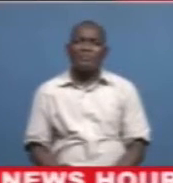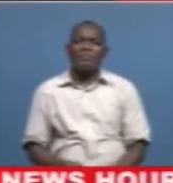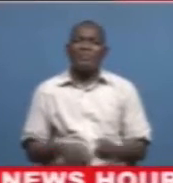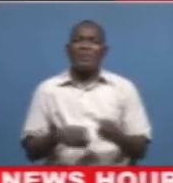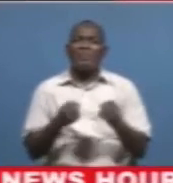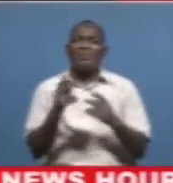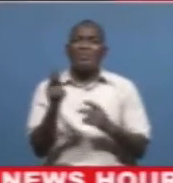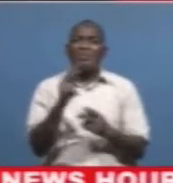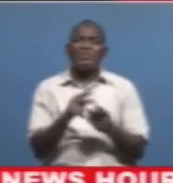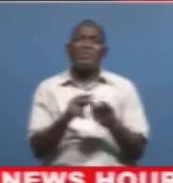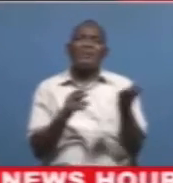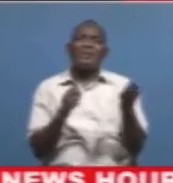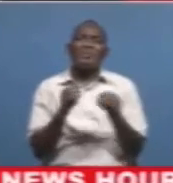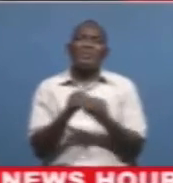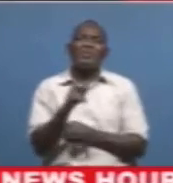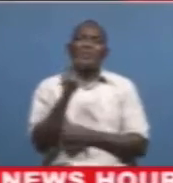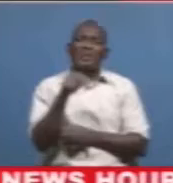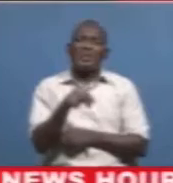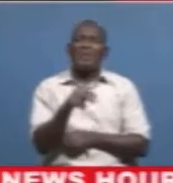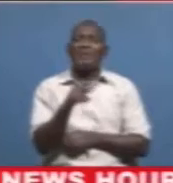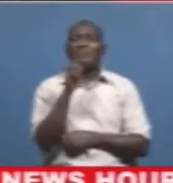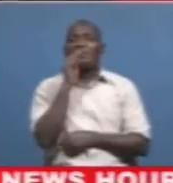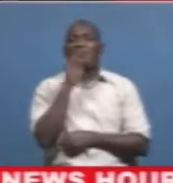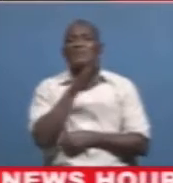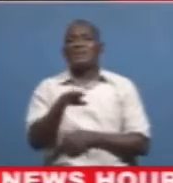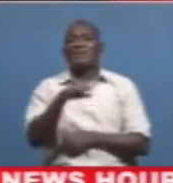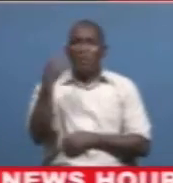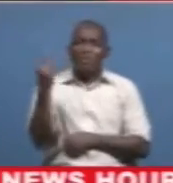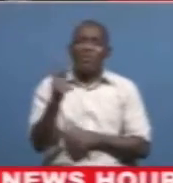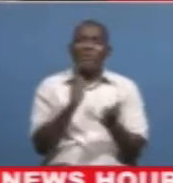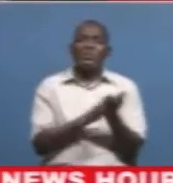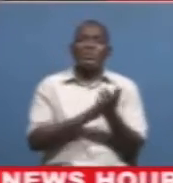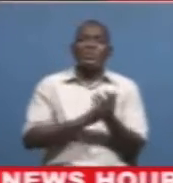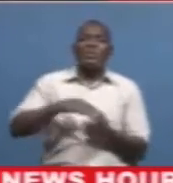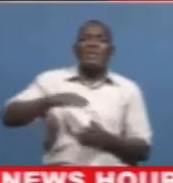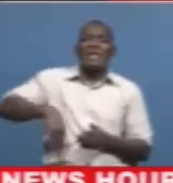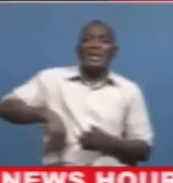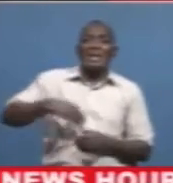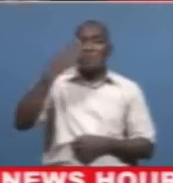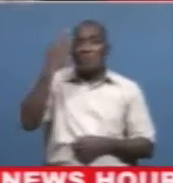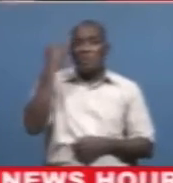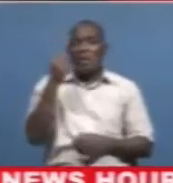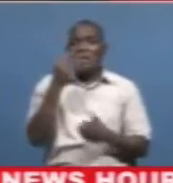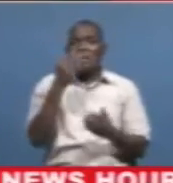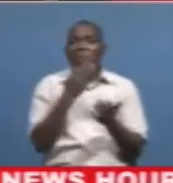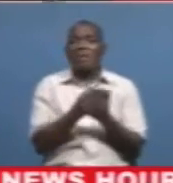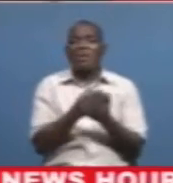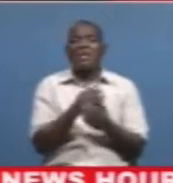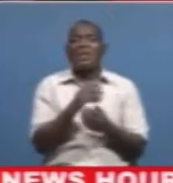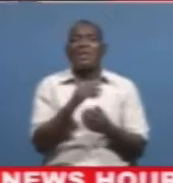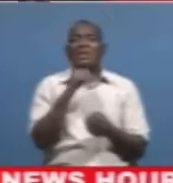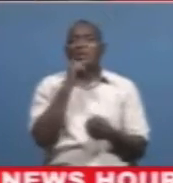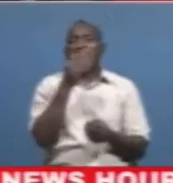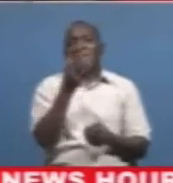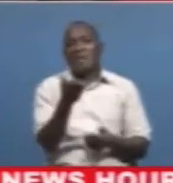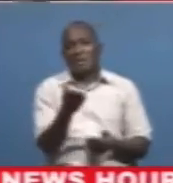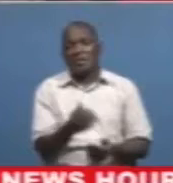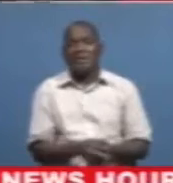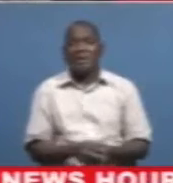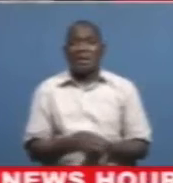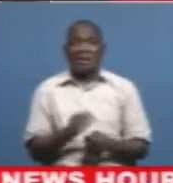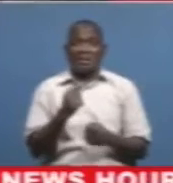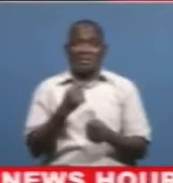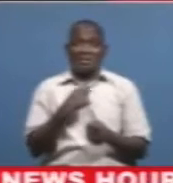We need water. Our children are always late for school due to the unavailability of water. I have